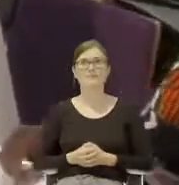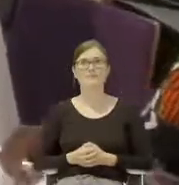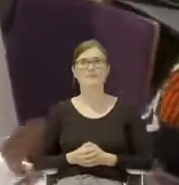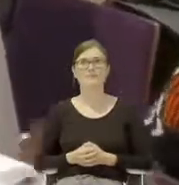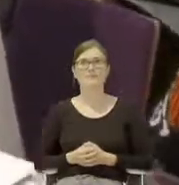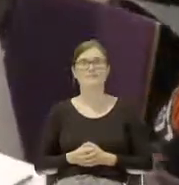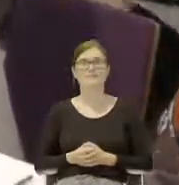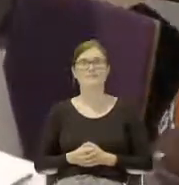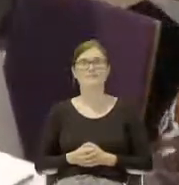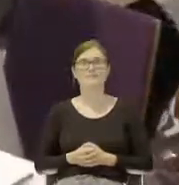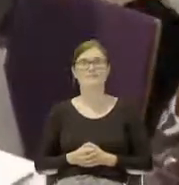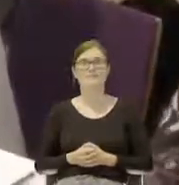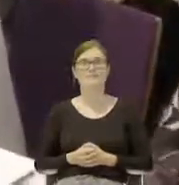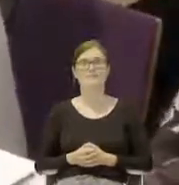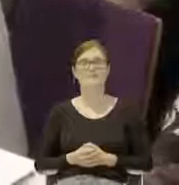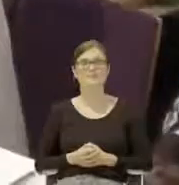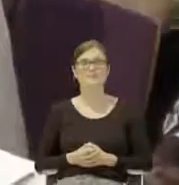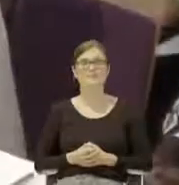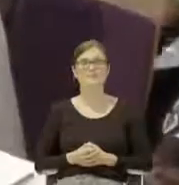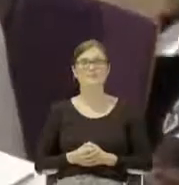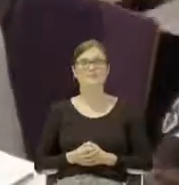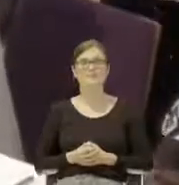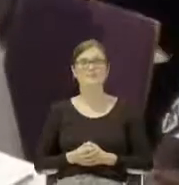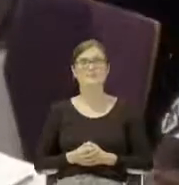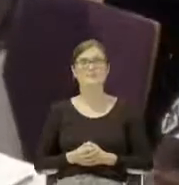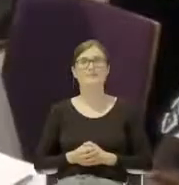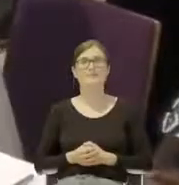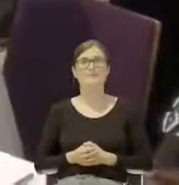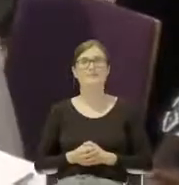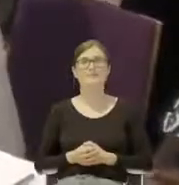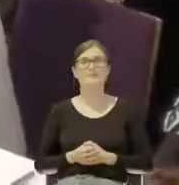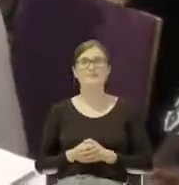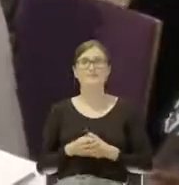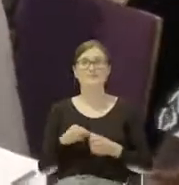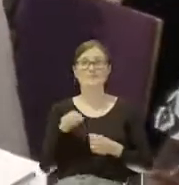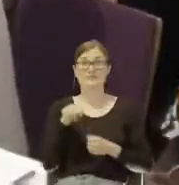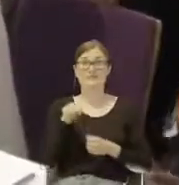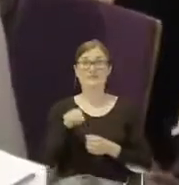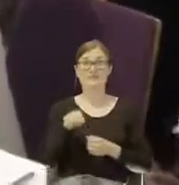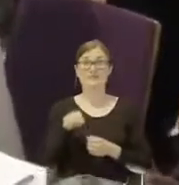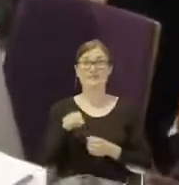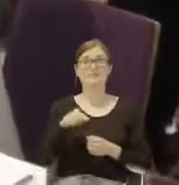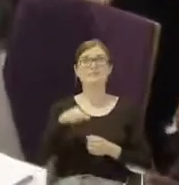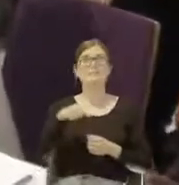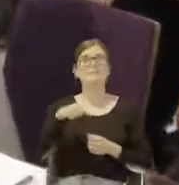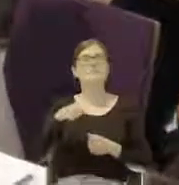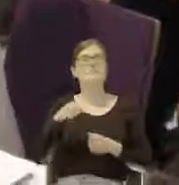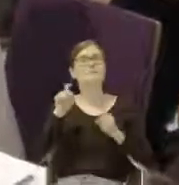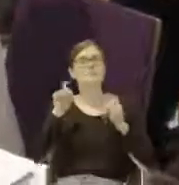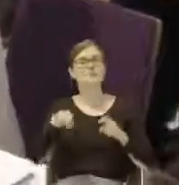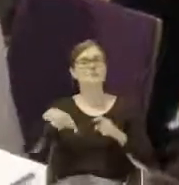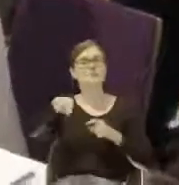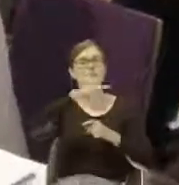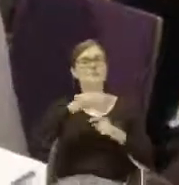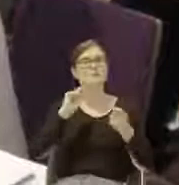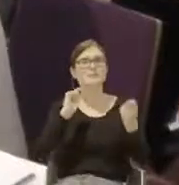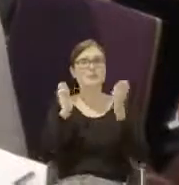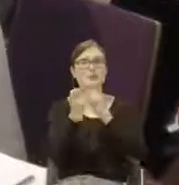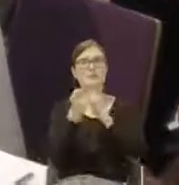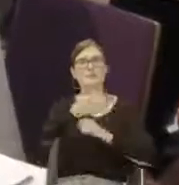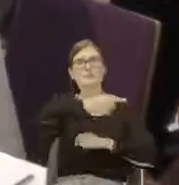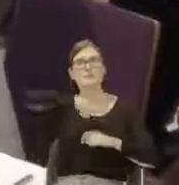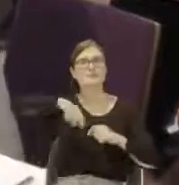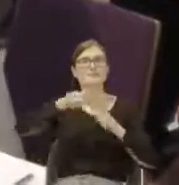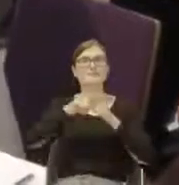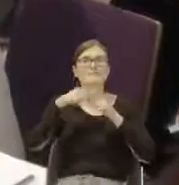object to subject is what we are asking for. This is what is behind this notion that we don't want to be seen only as mere implementers. And this